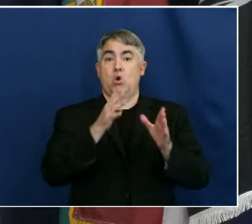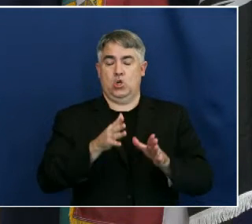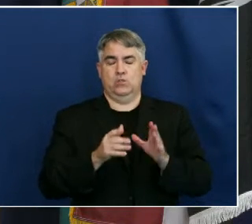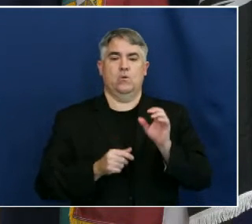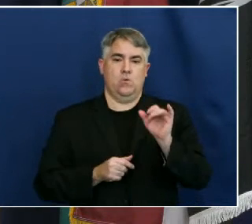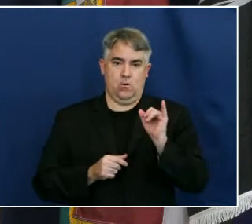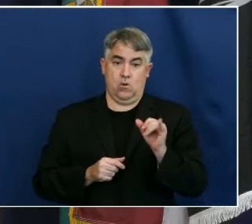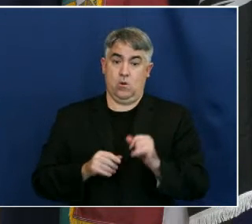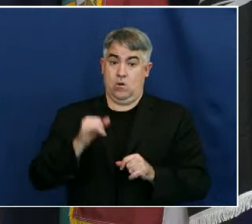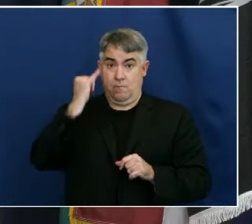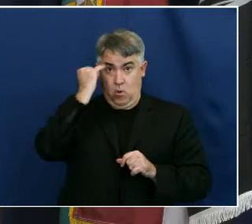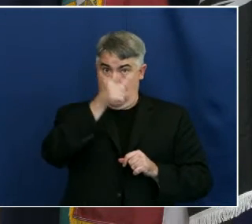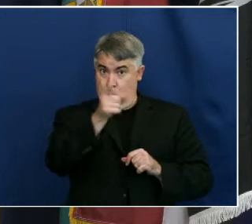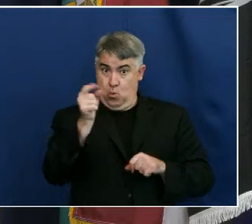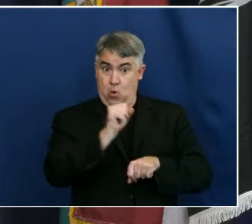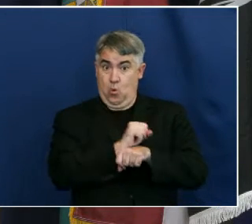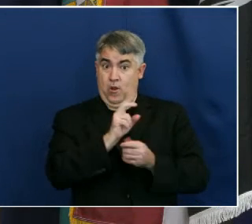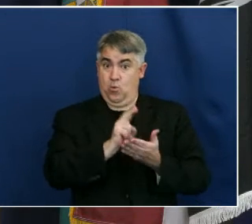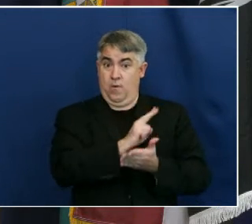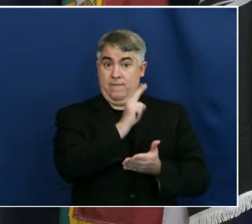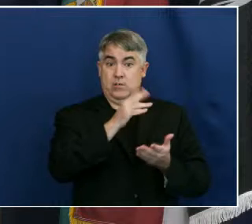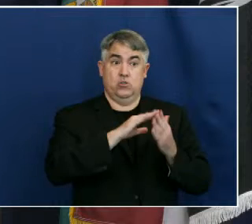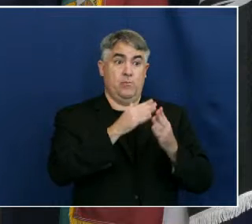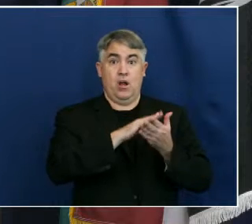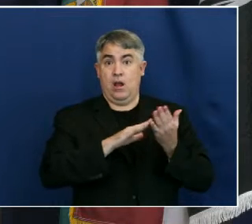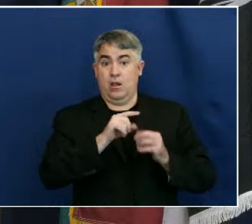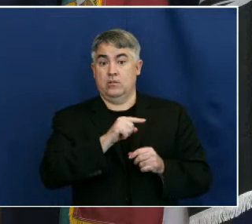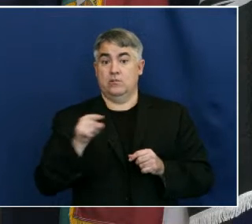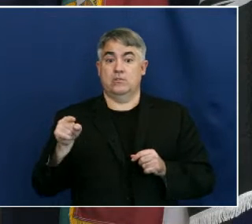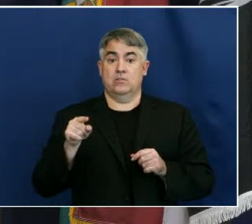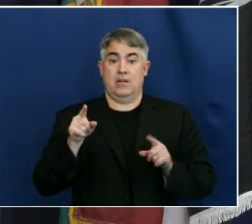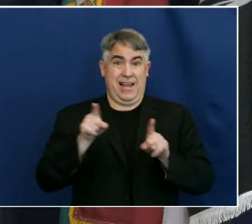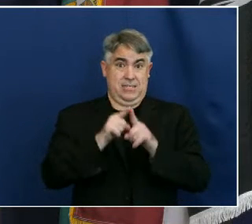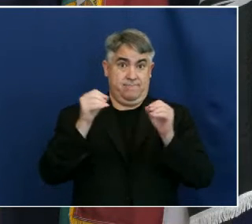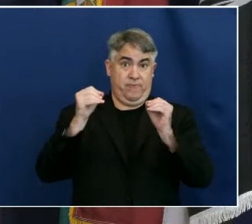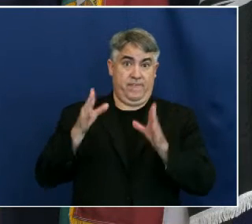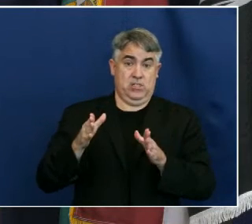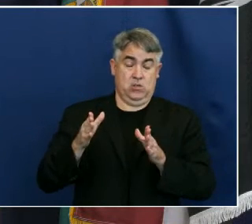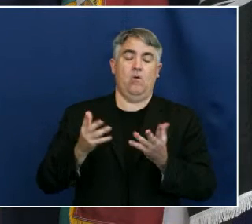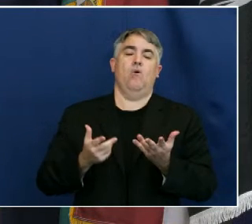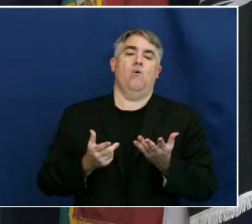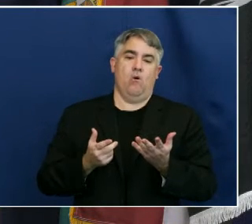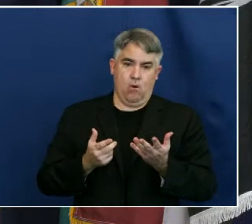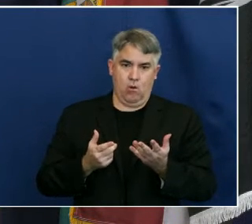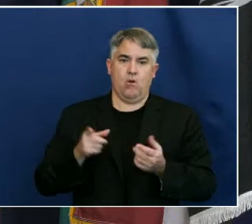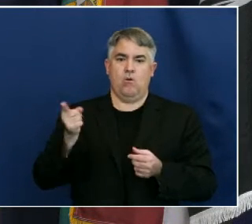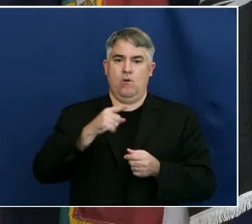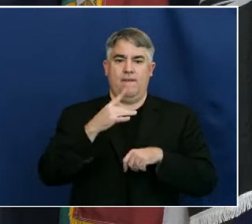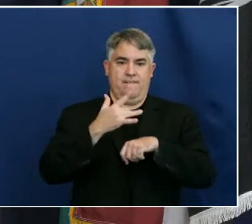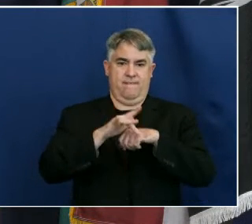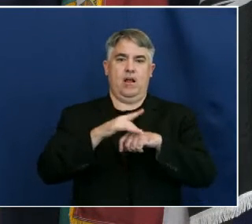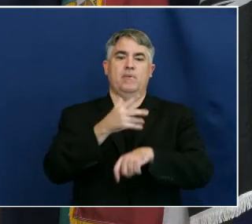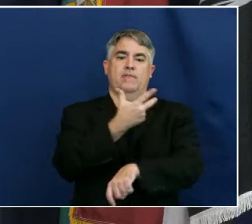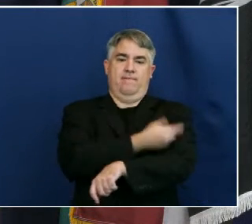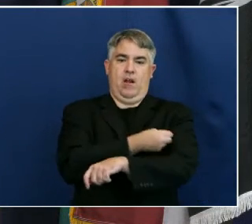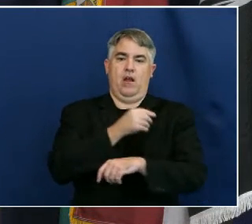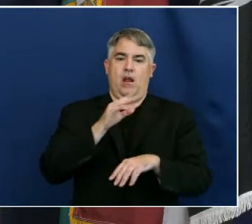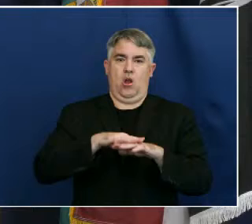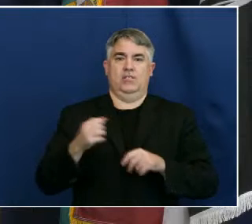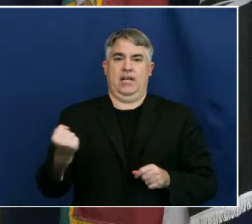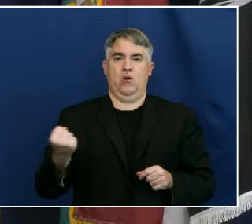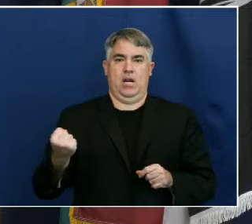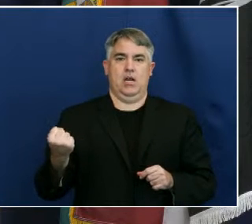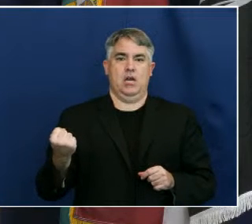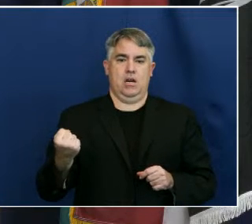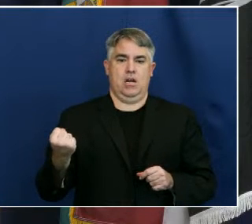a institution of higher education, then the vaccine will be available to you starting on Saturday, if pending you can